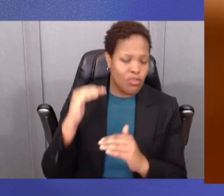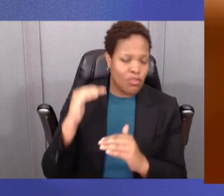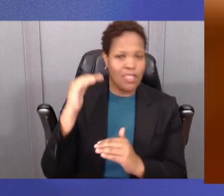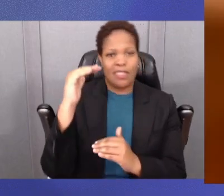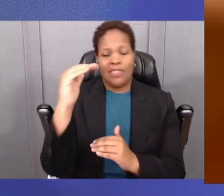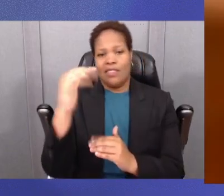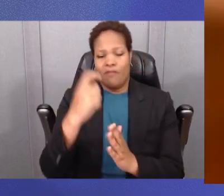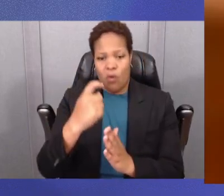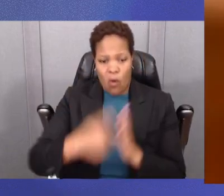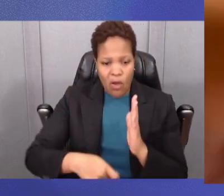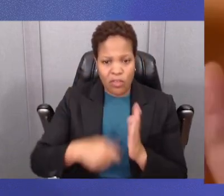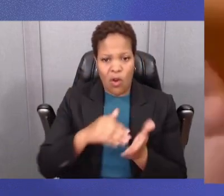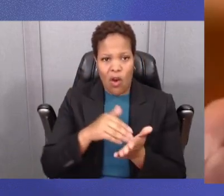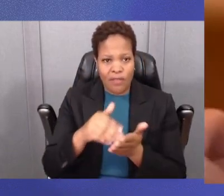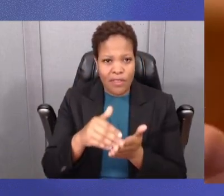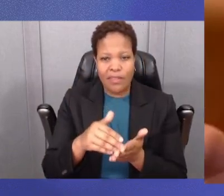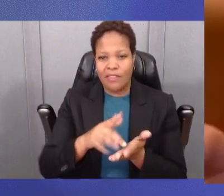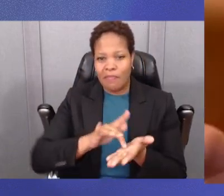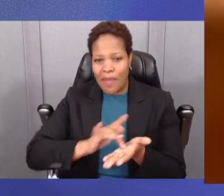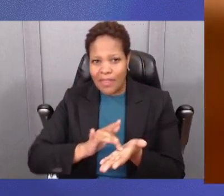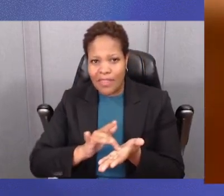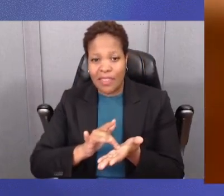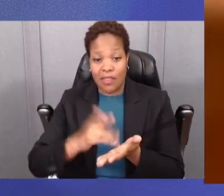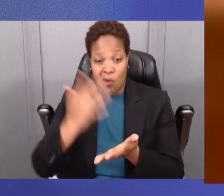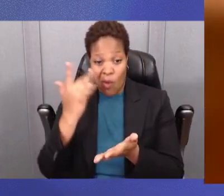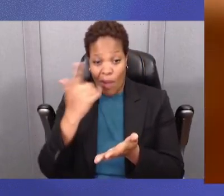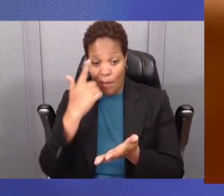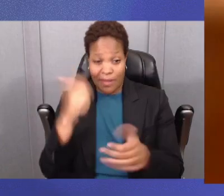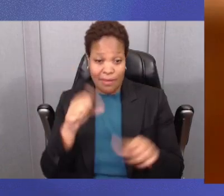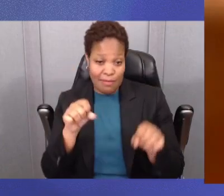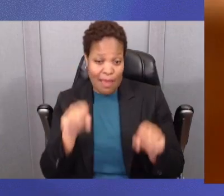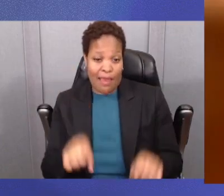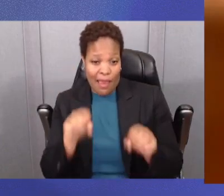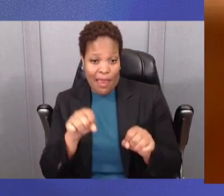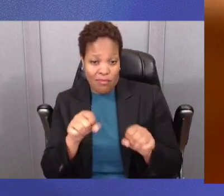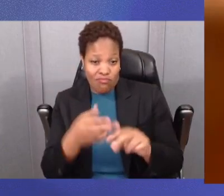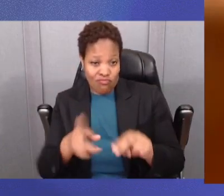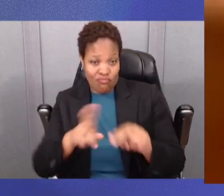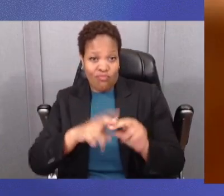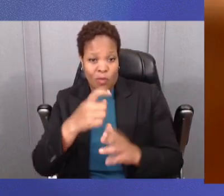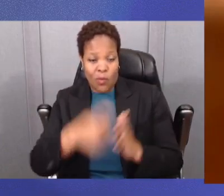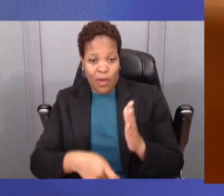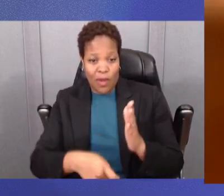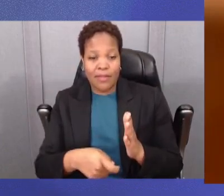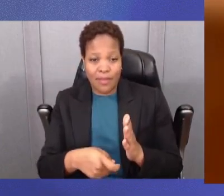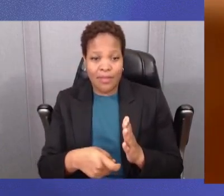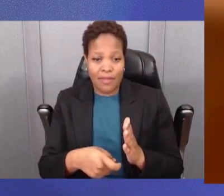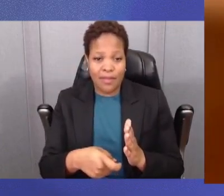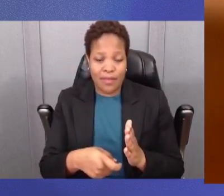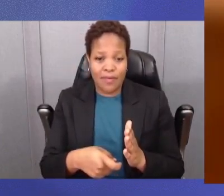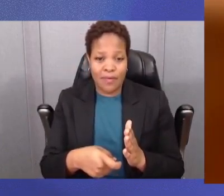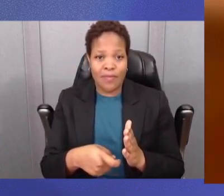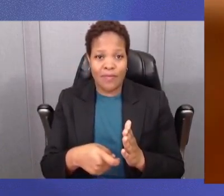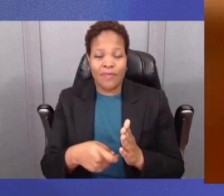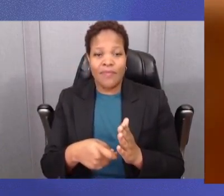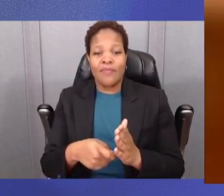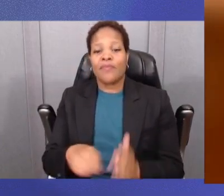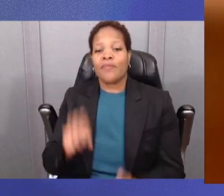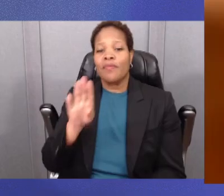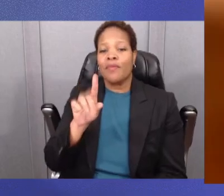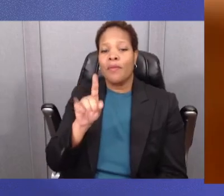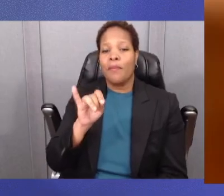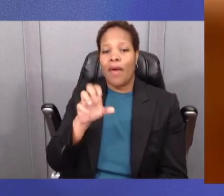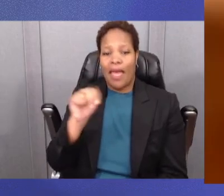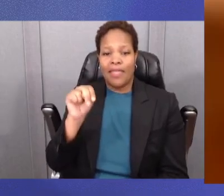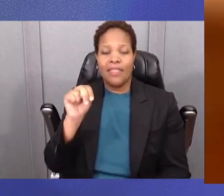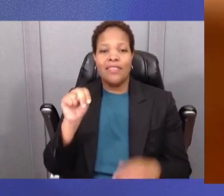in the cost of medicines just because they can raise those prices. The Biden administration deserves a lot of